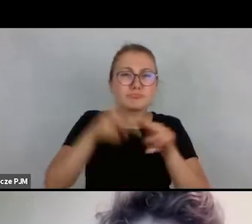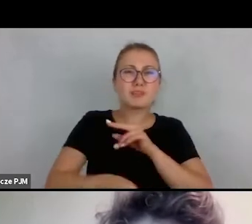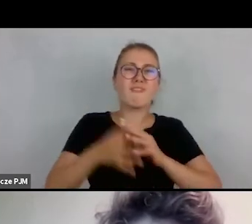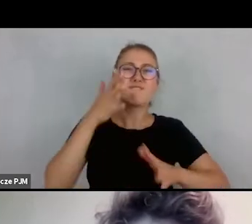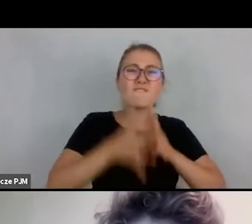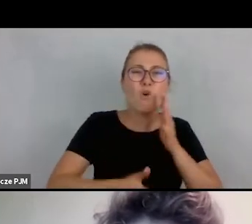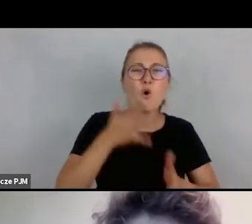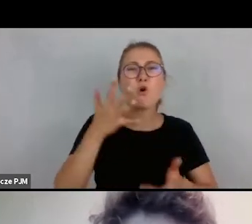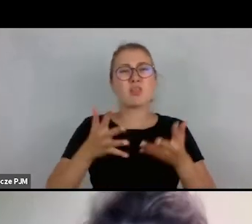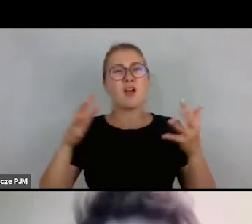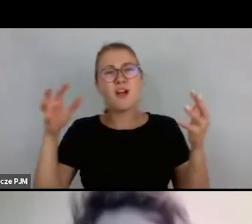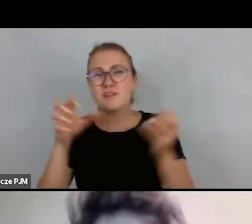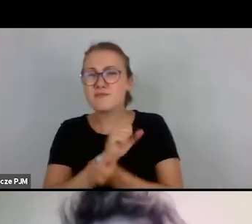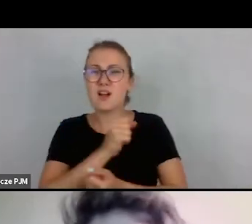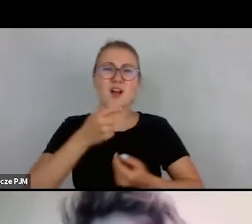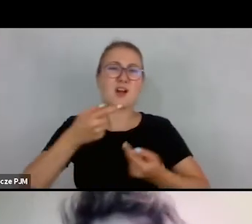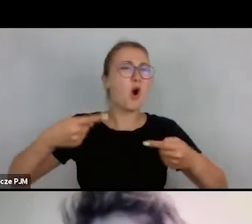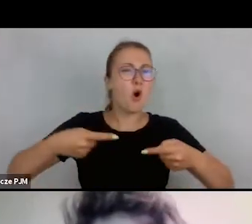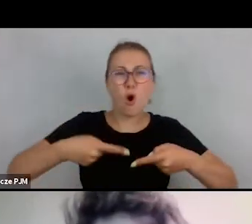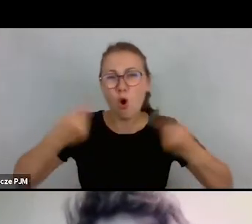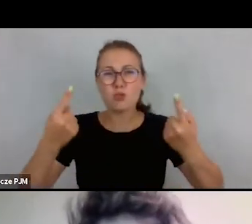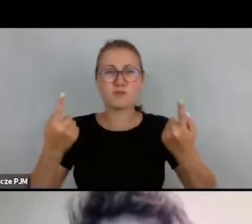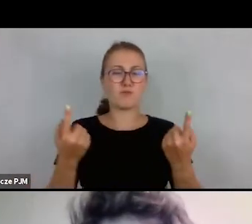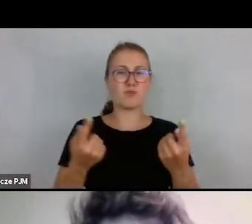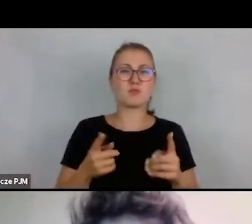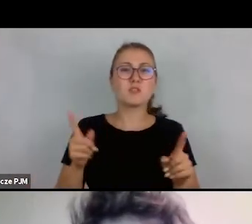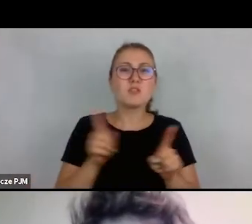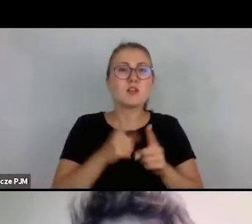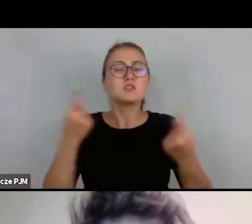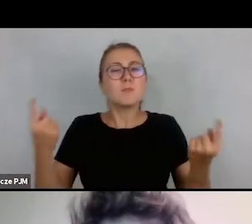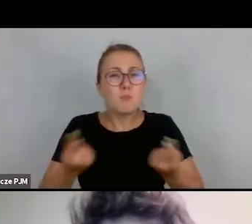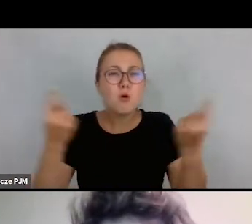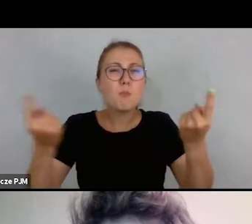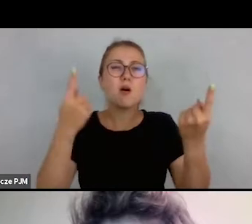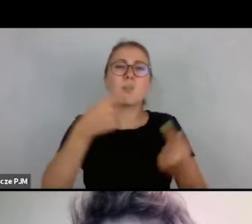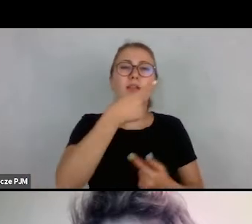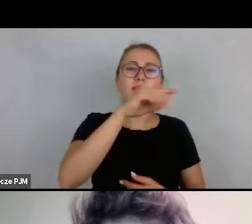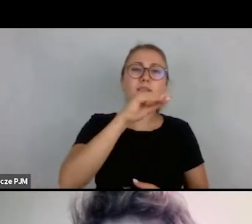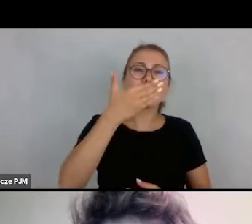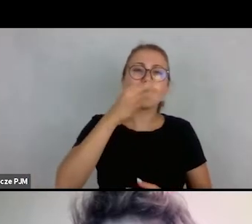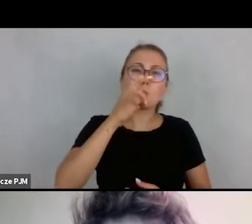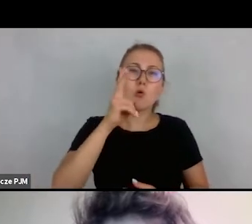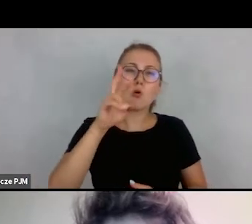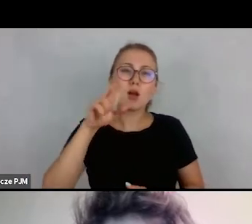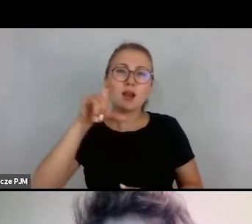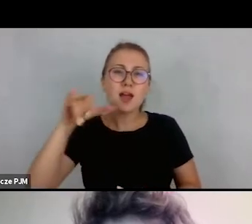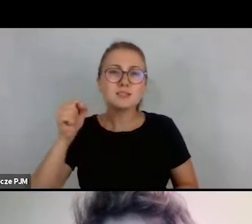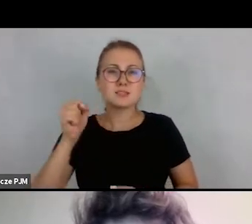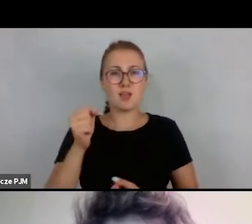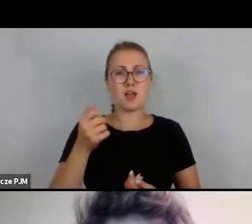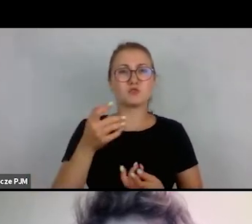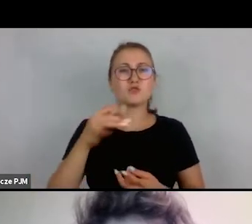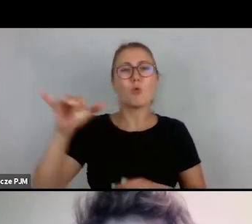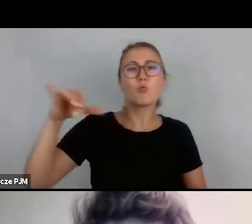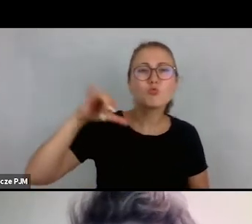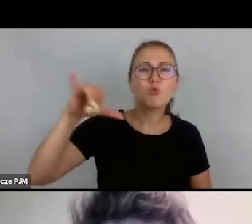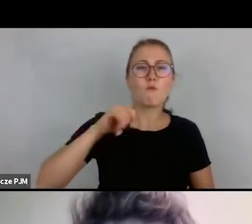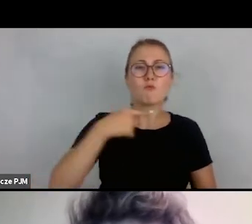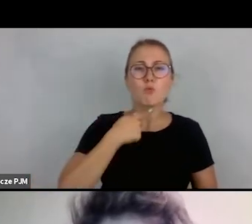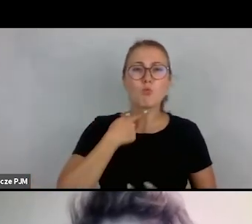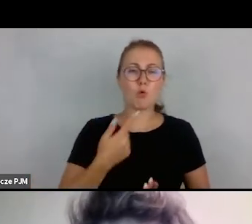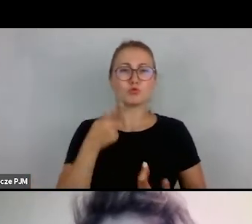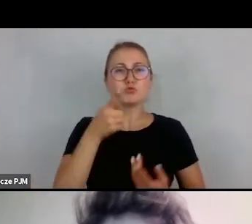isn't a goal I have, you know, and of course, like everyone else, I am affected by the deluge of